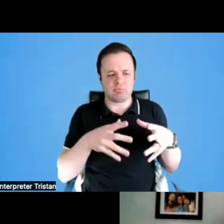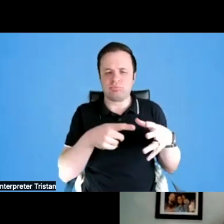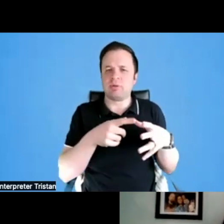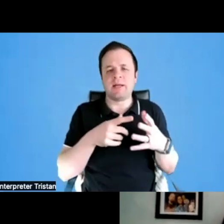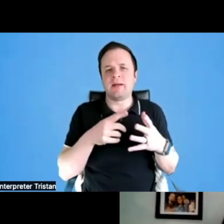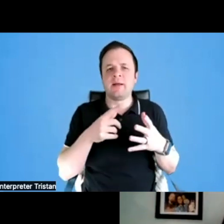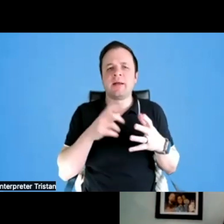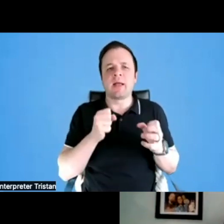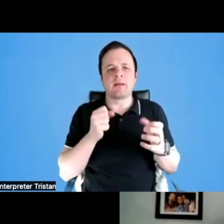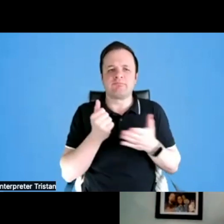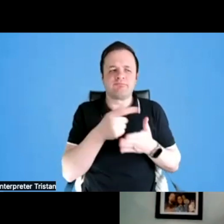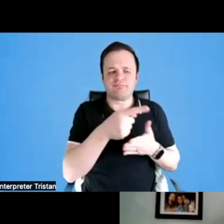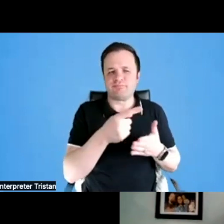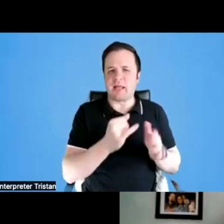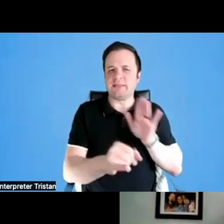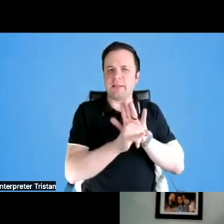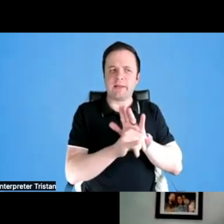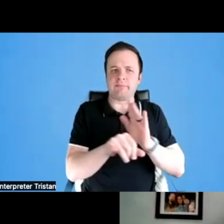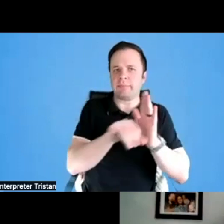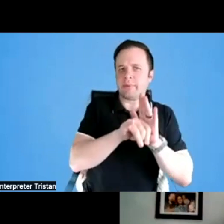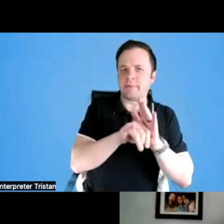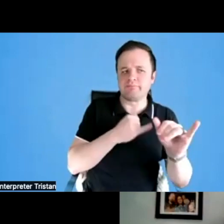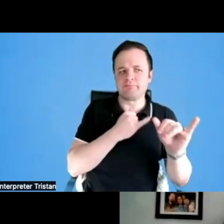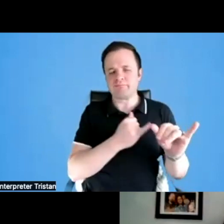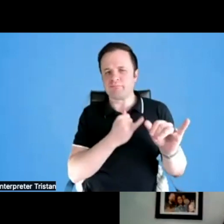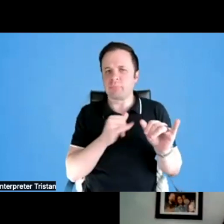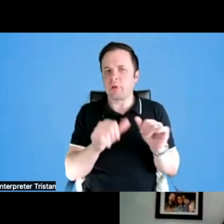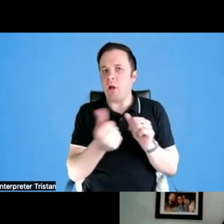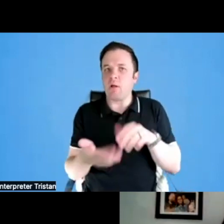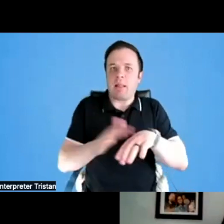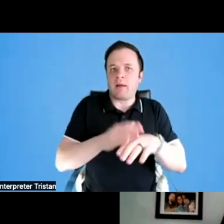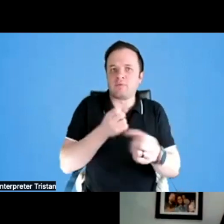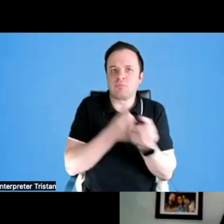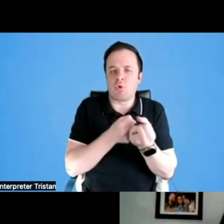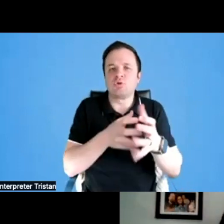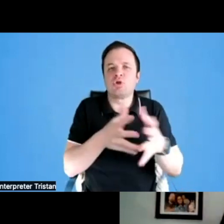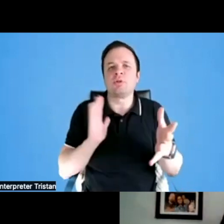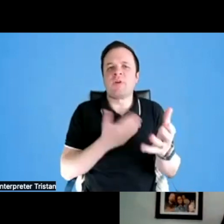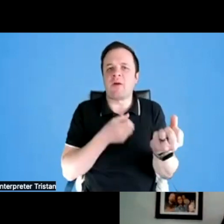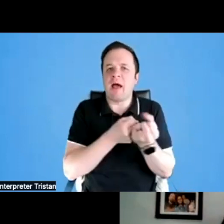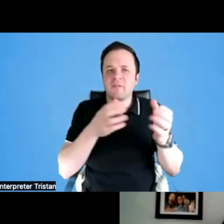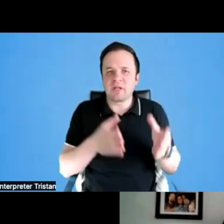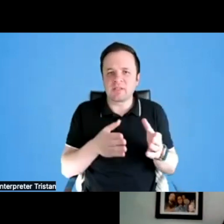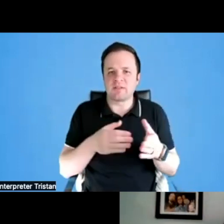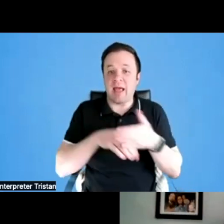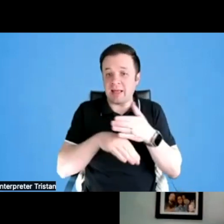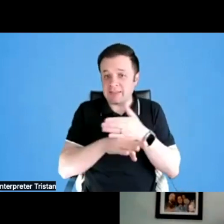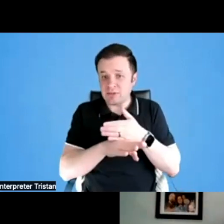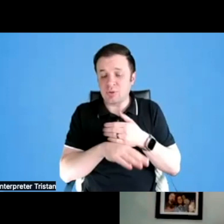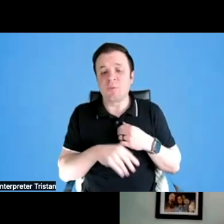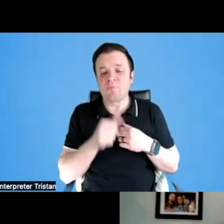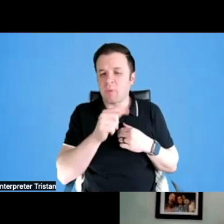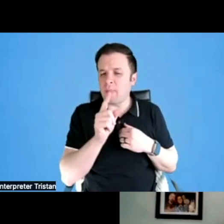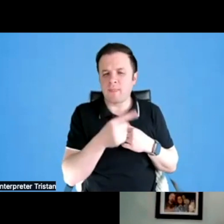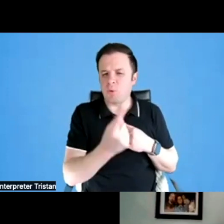identity, which includes race, so that there can be another layer of support. So much of what our advocates have access to is not only